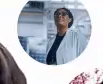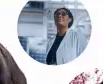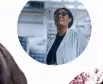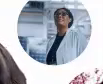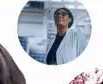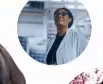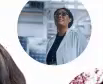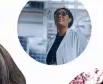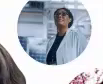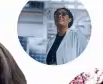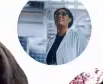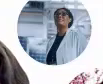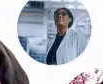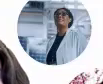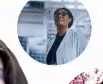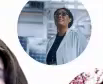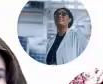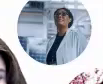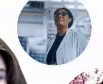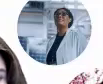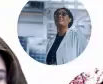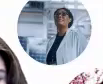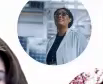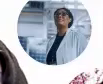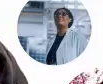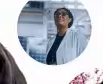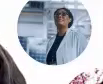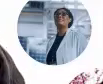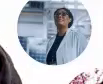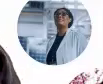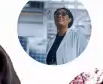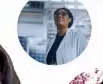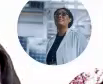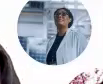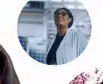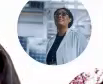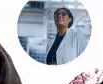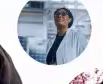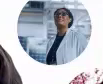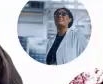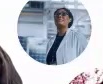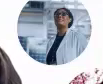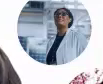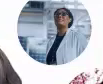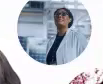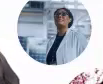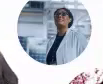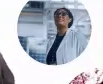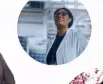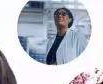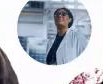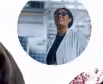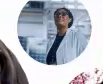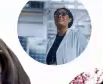Project Director at the American Association for the Advancement of Science, or AAAS for short. AAAS is the